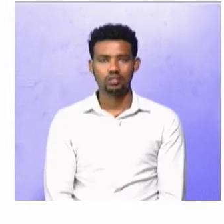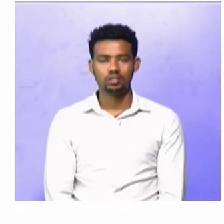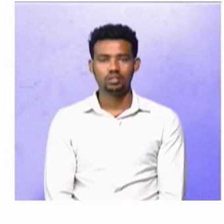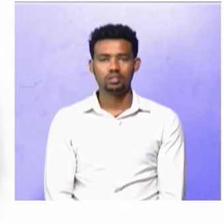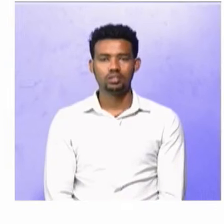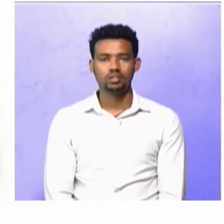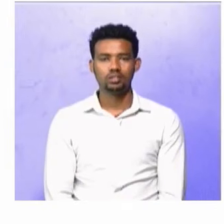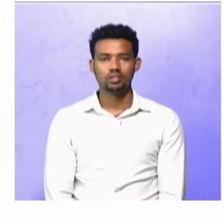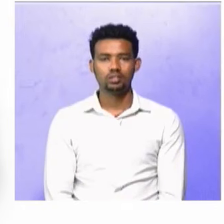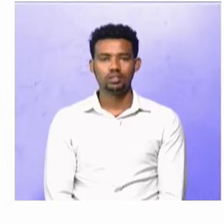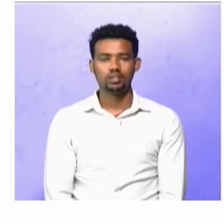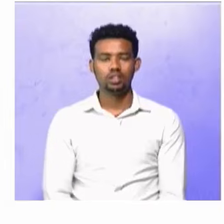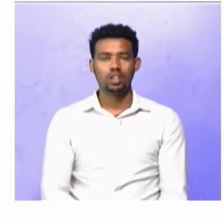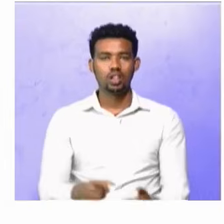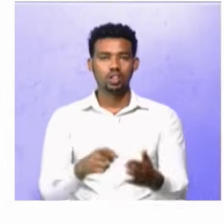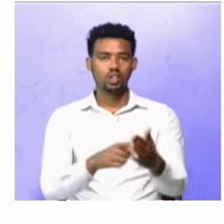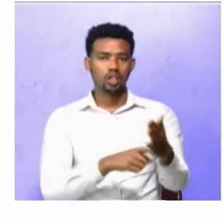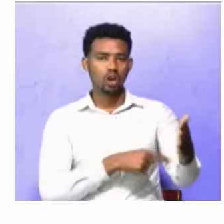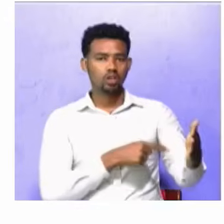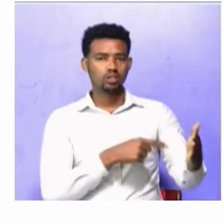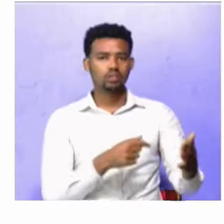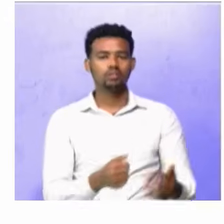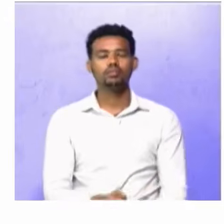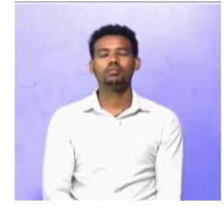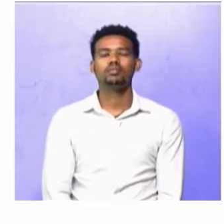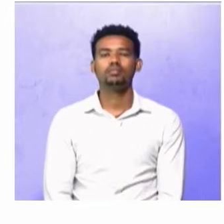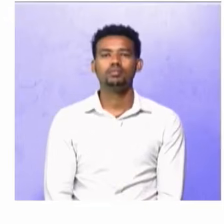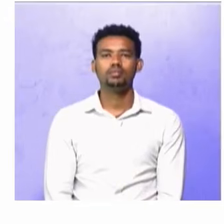Here is long,